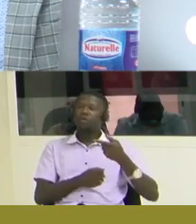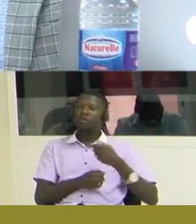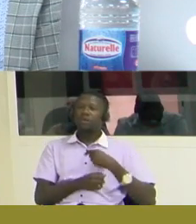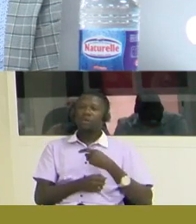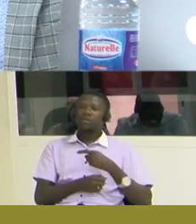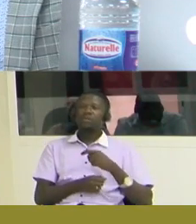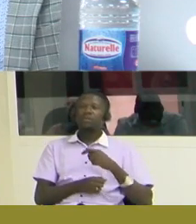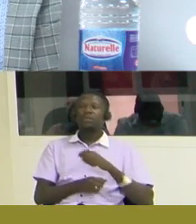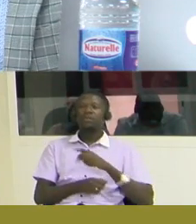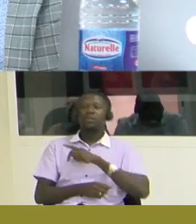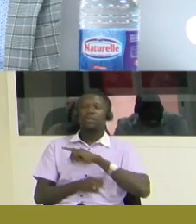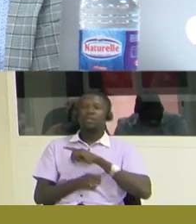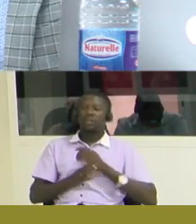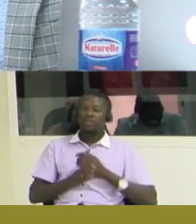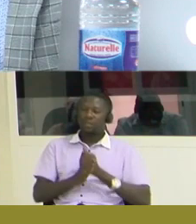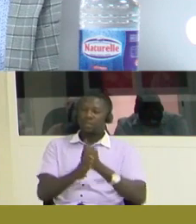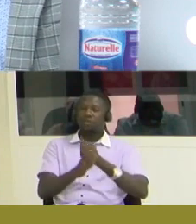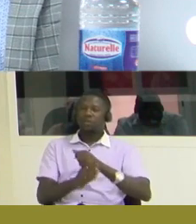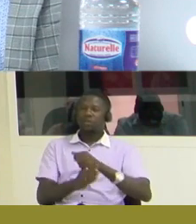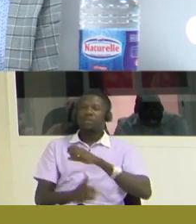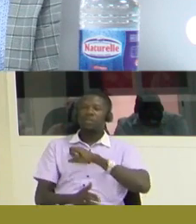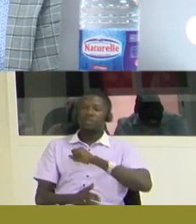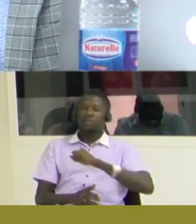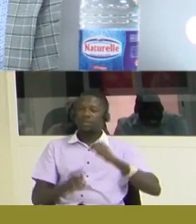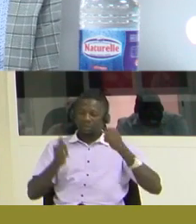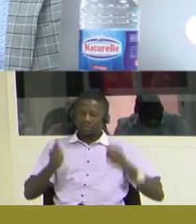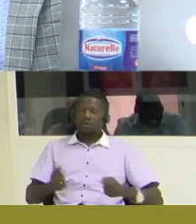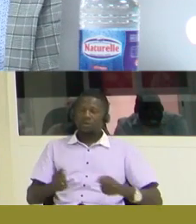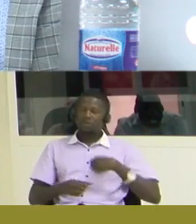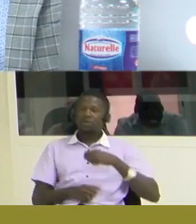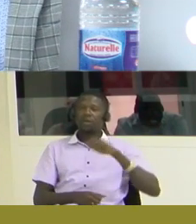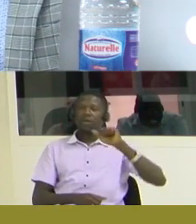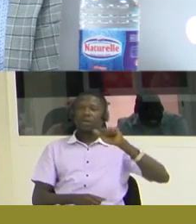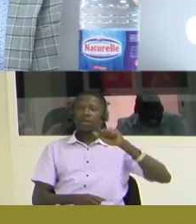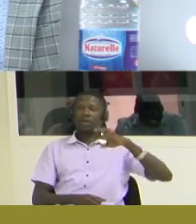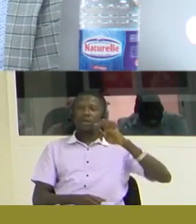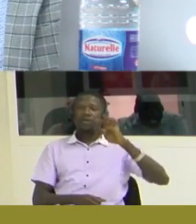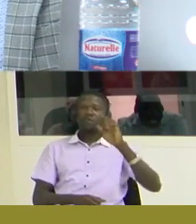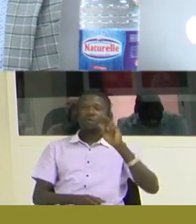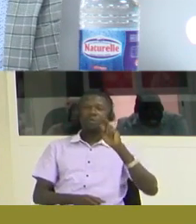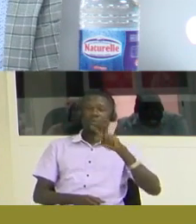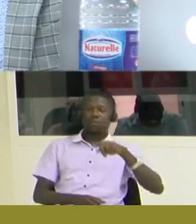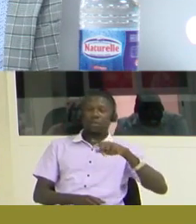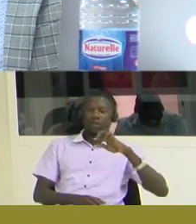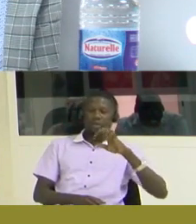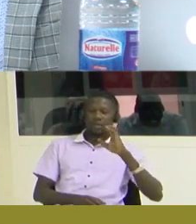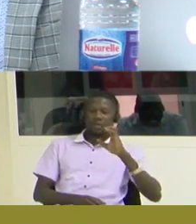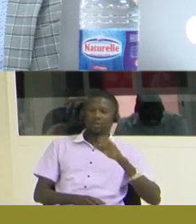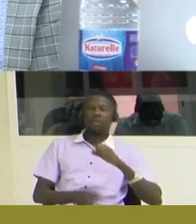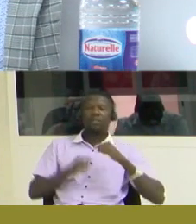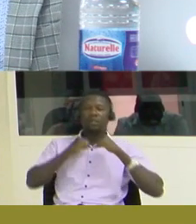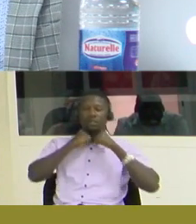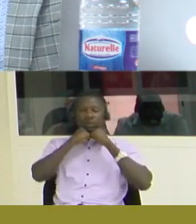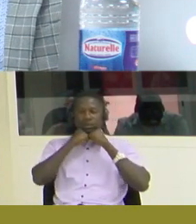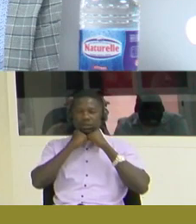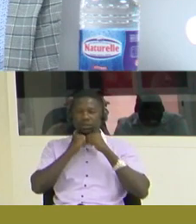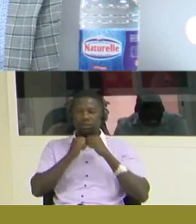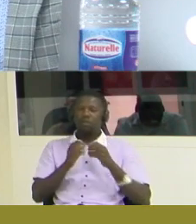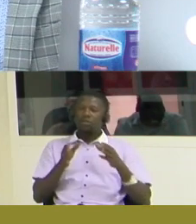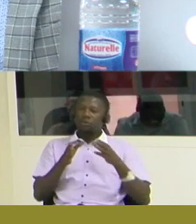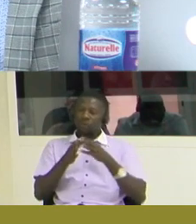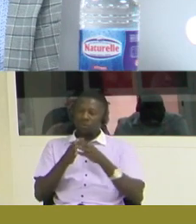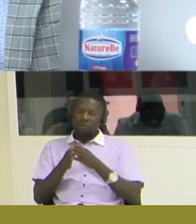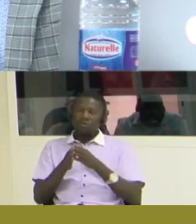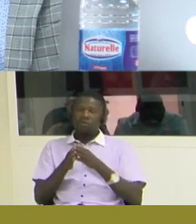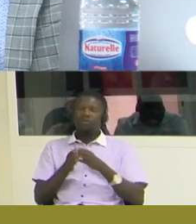deputy chairman of the AFP RC mr. Salazar Valley together with the former interior